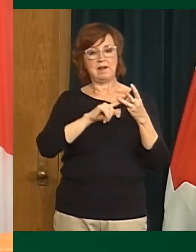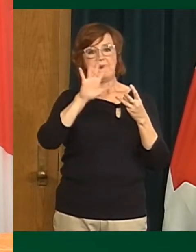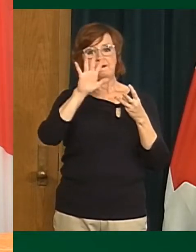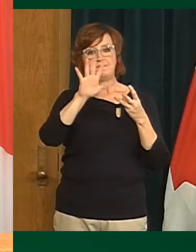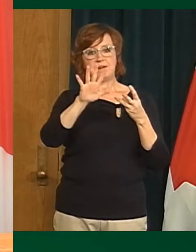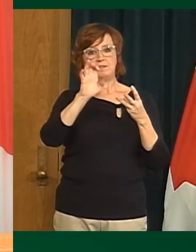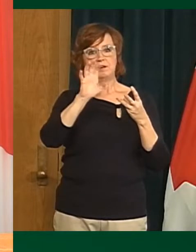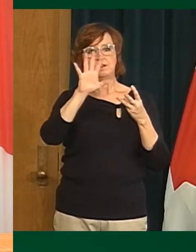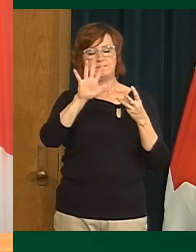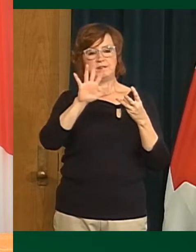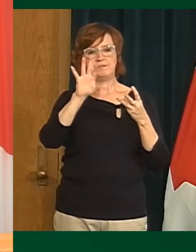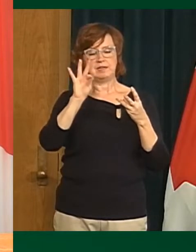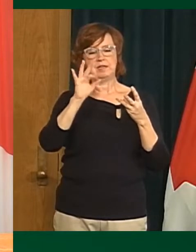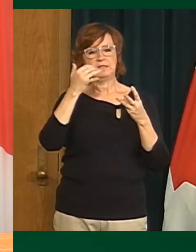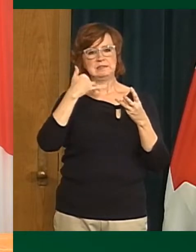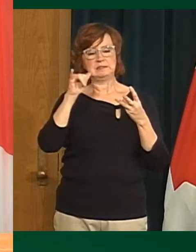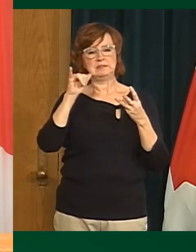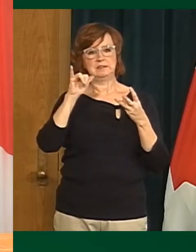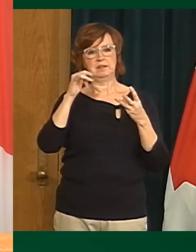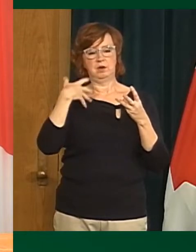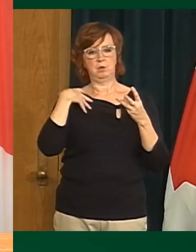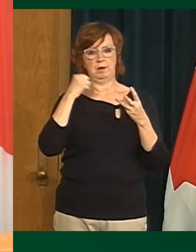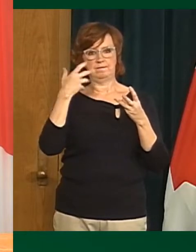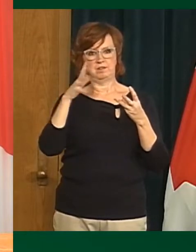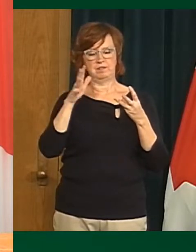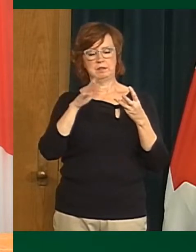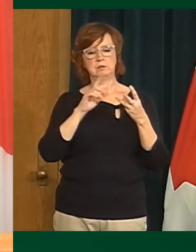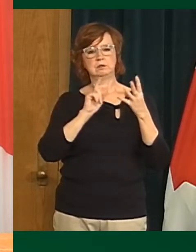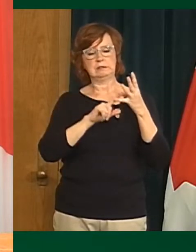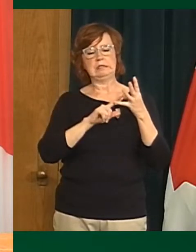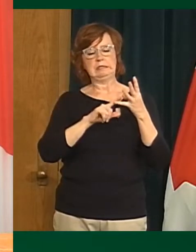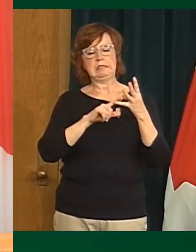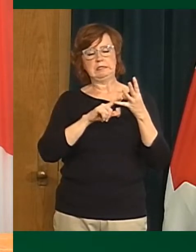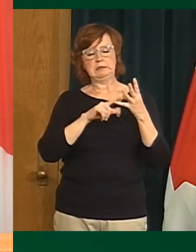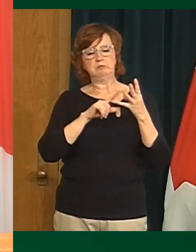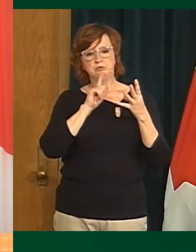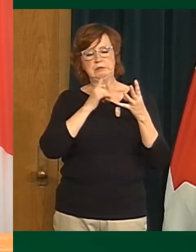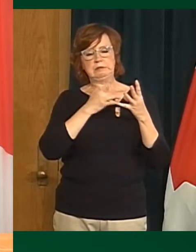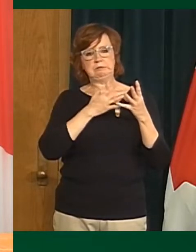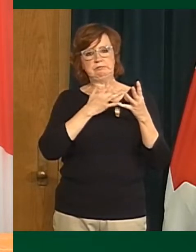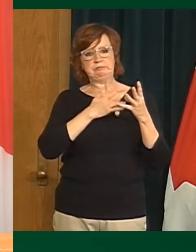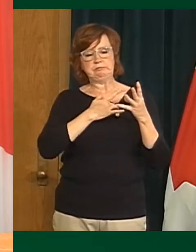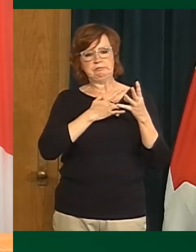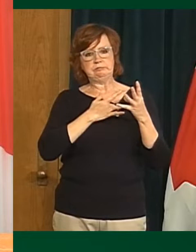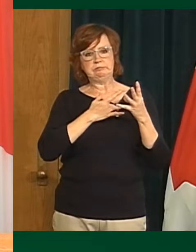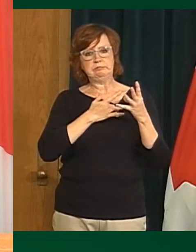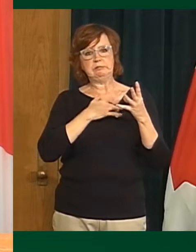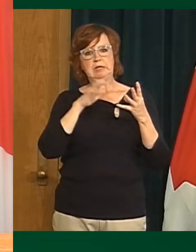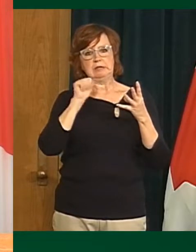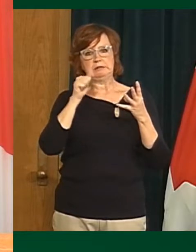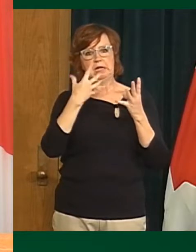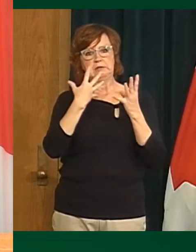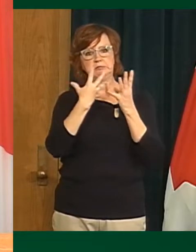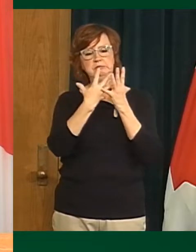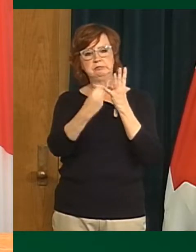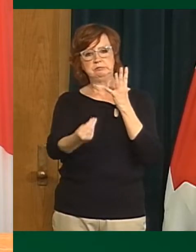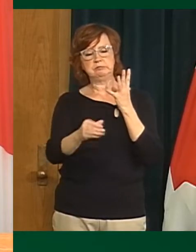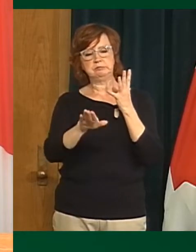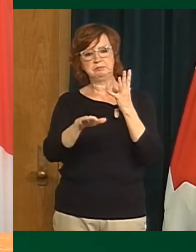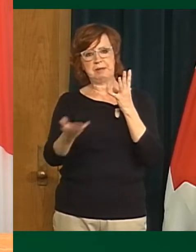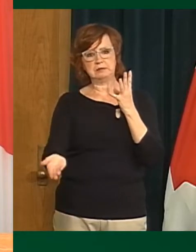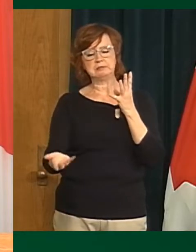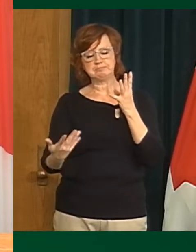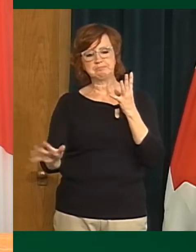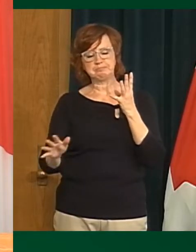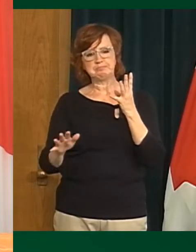If we look at our total deaths, unfortunately, a very tragic outcome, there are 10. And even though each death is unfortunate